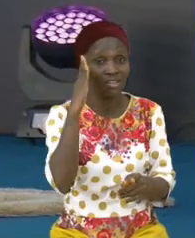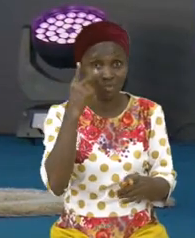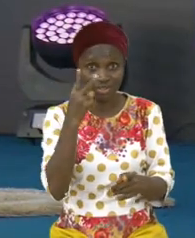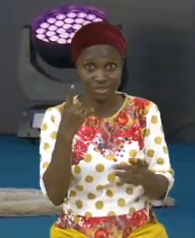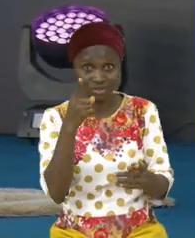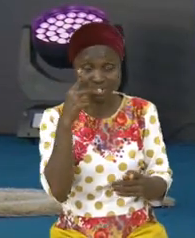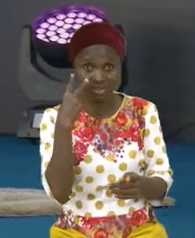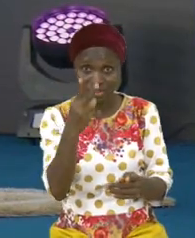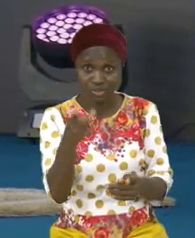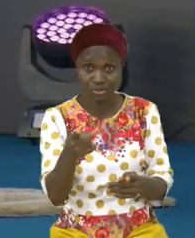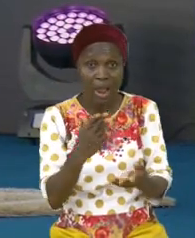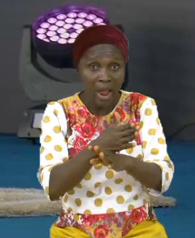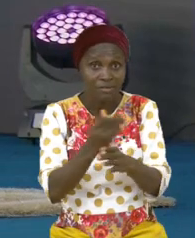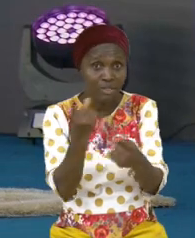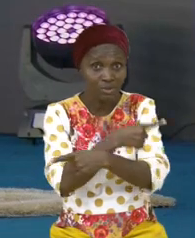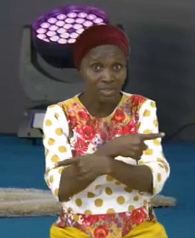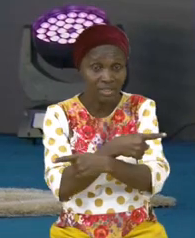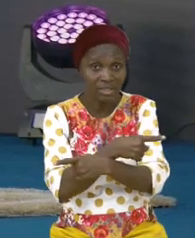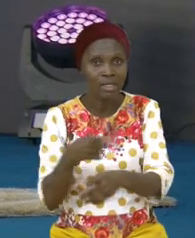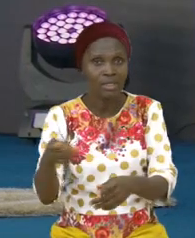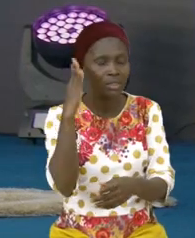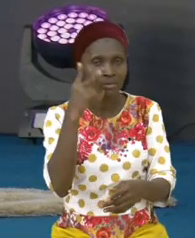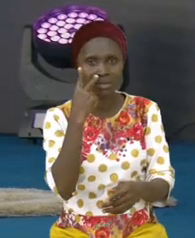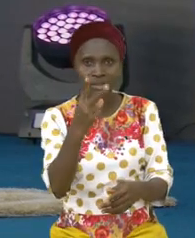today. They will say, are you the